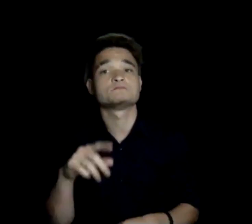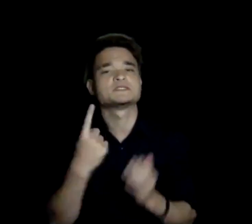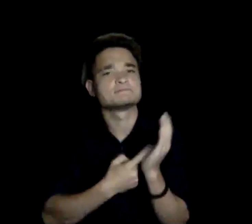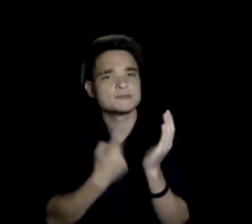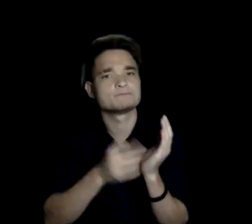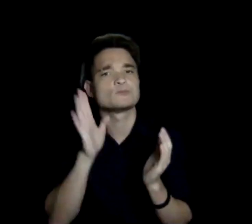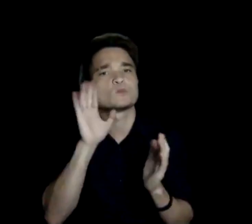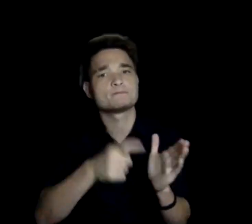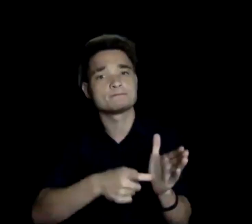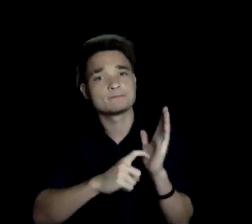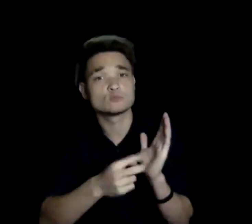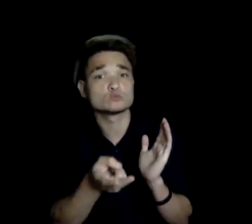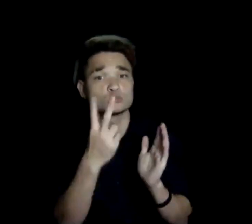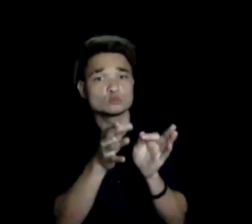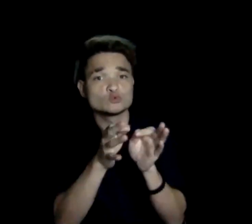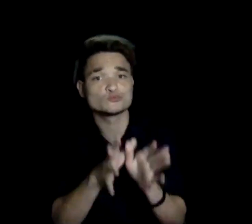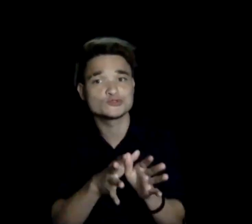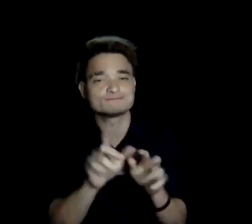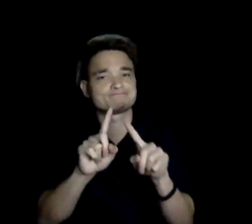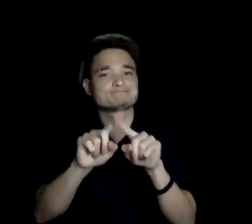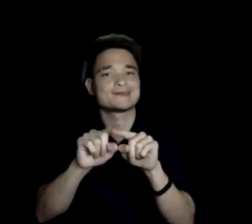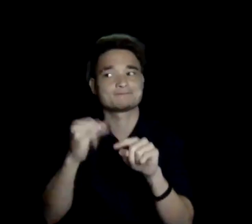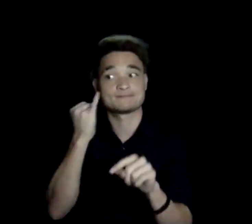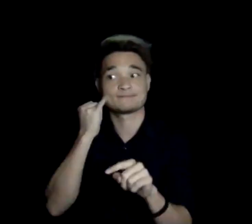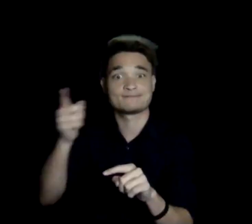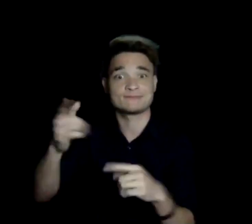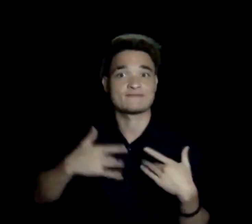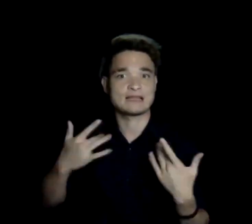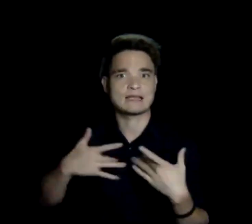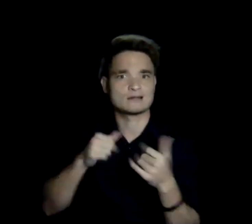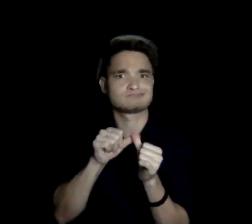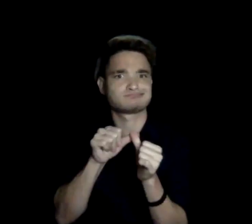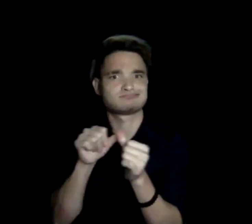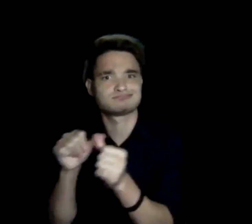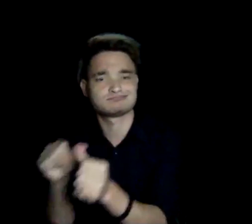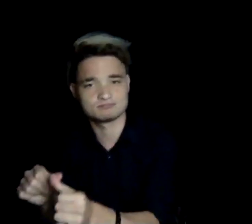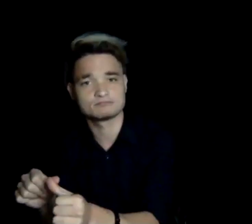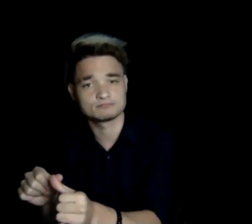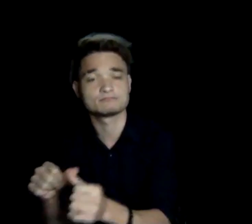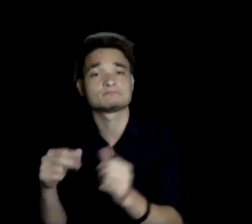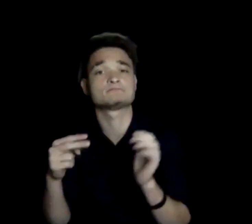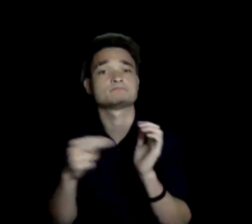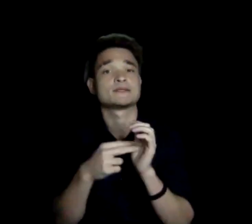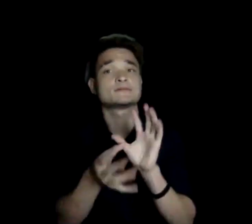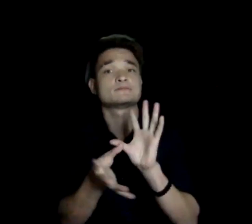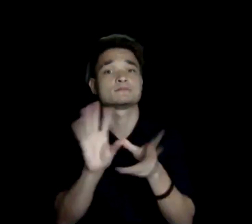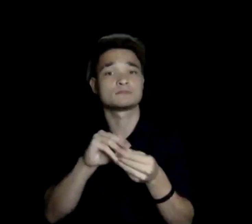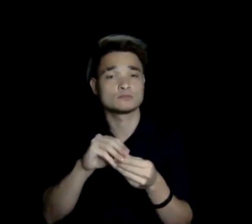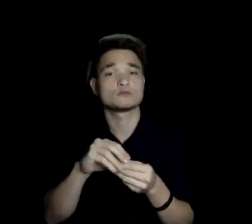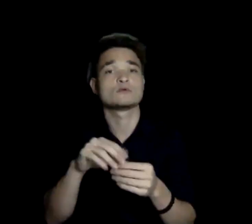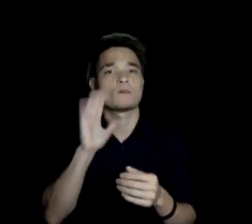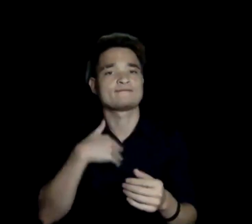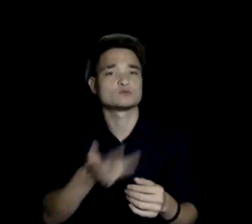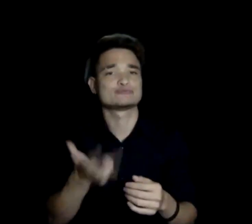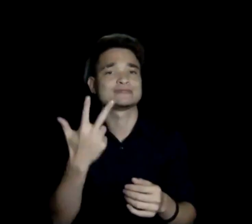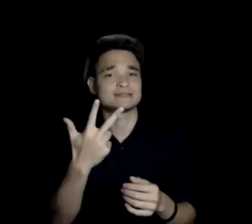interpreting team. And sometimes it'll require 2 interpreters. It depends on if the event is typically